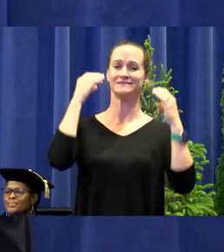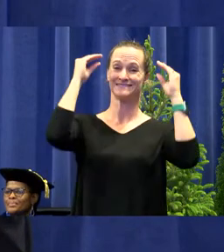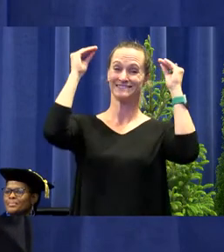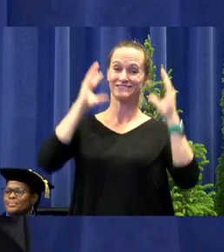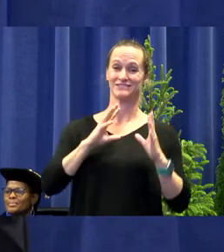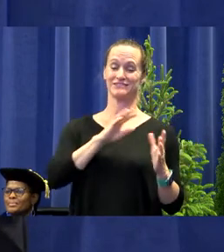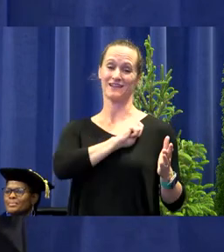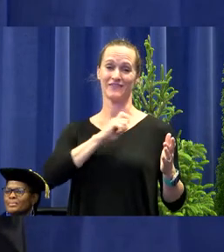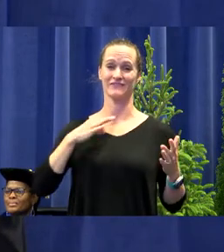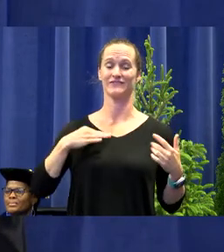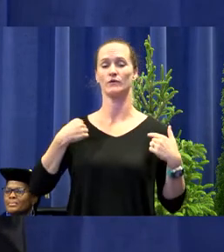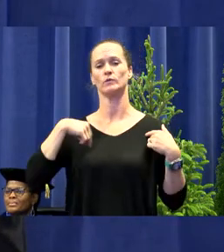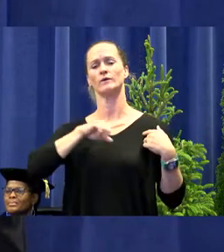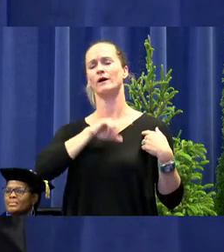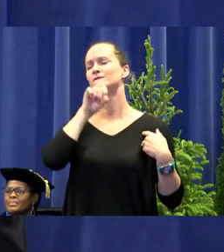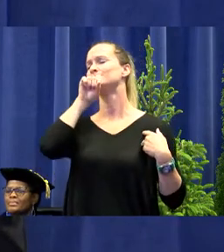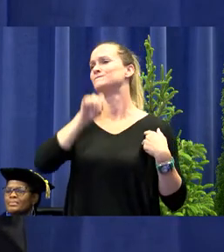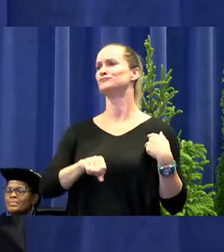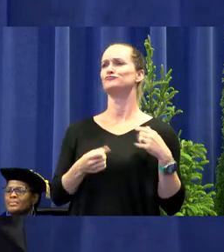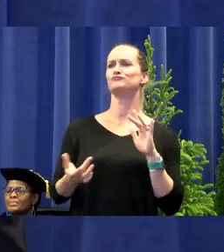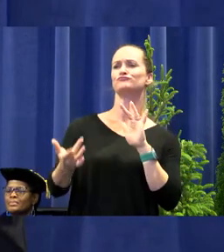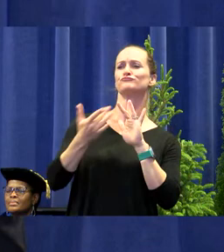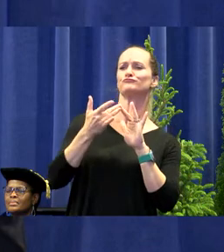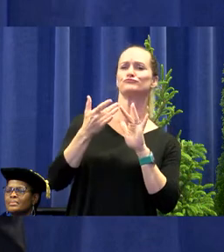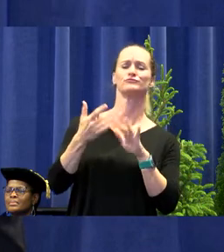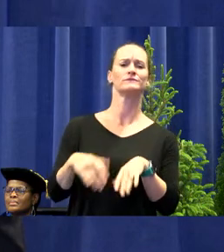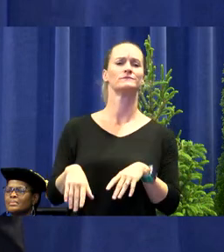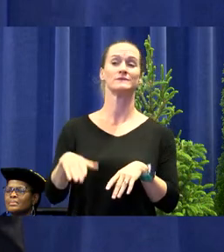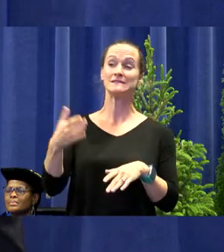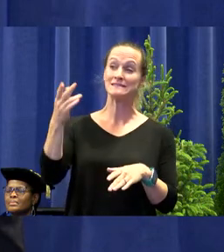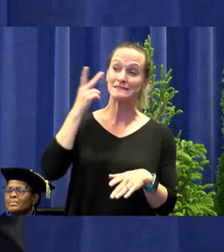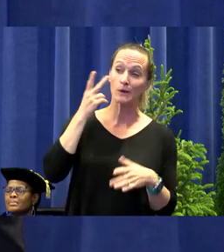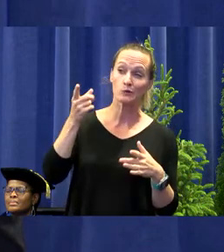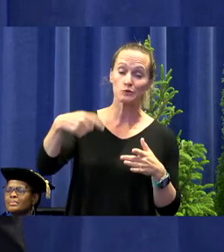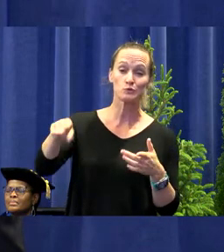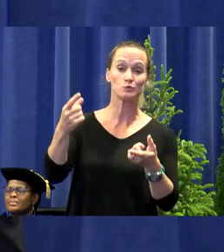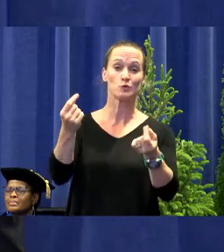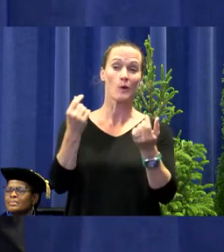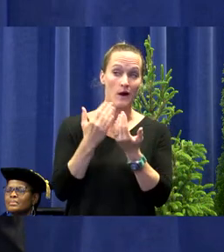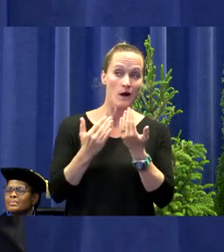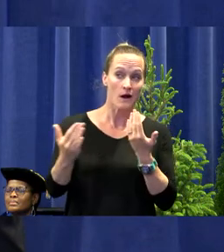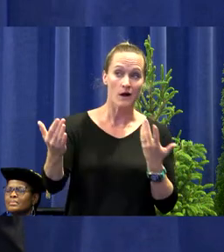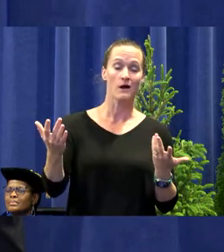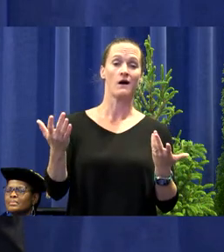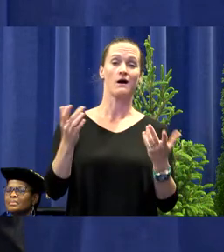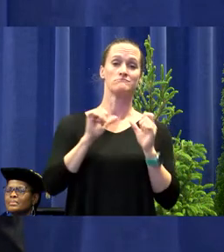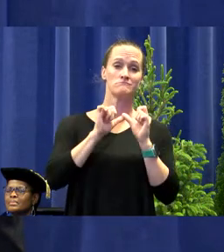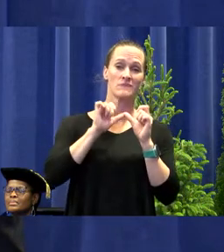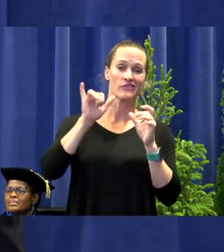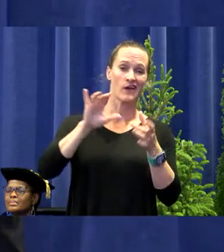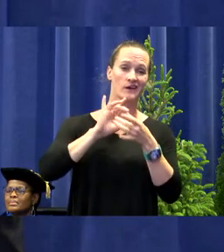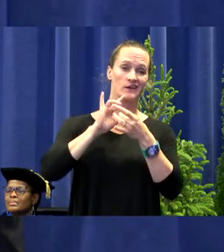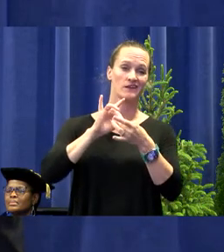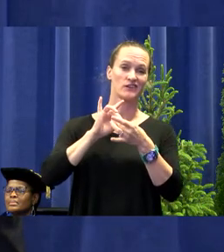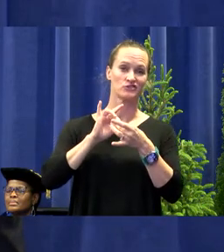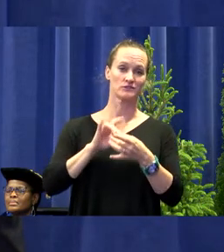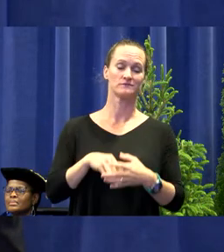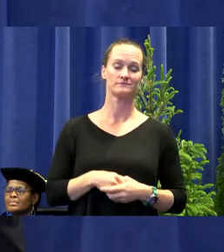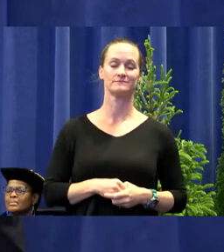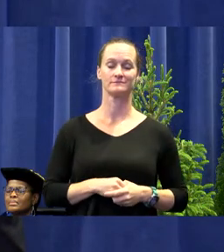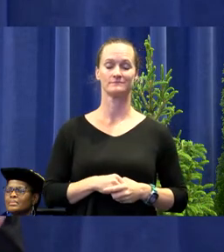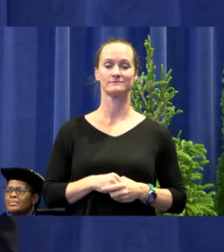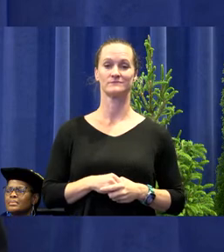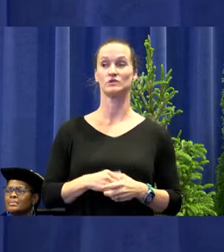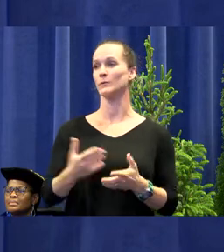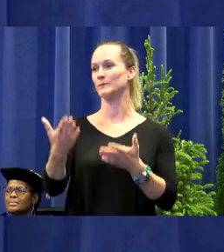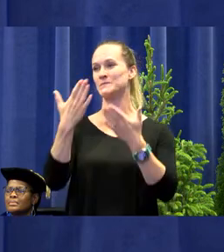there's nothing better than hearing from former students, from maintaining those connections that we have forged together over the past few years.